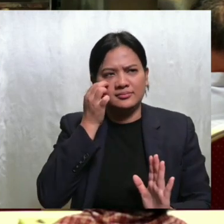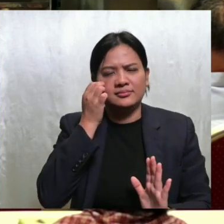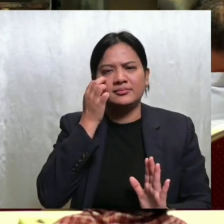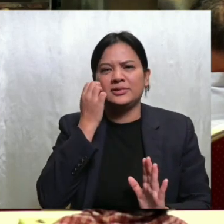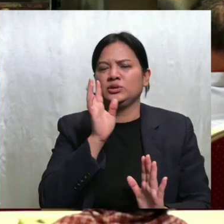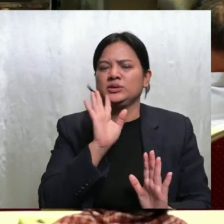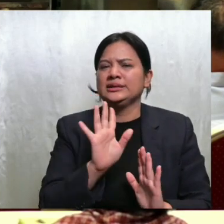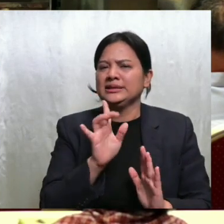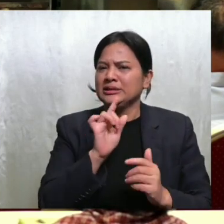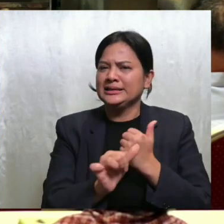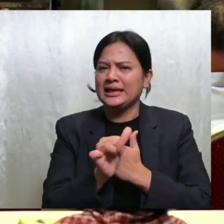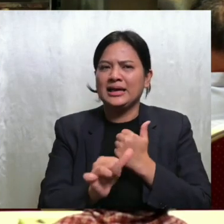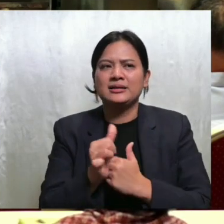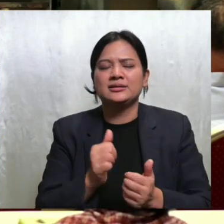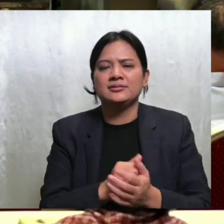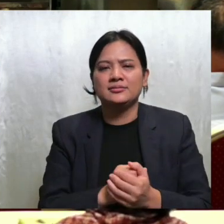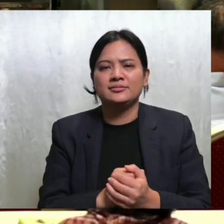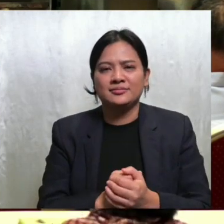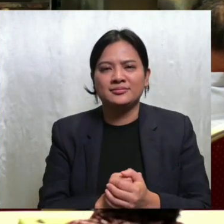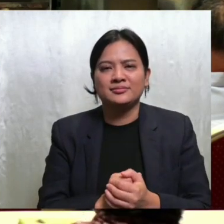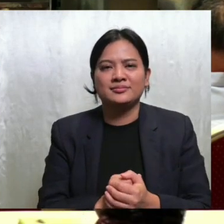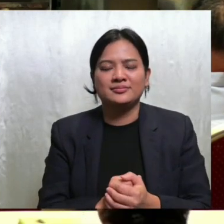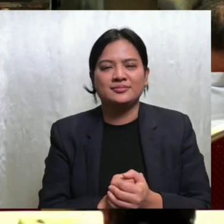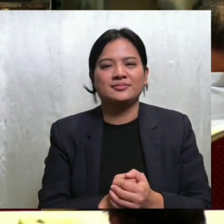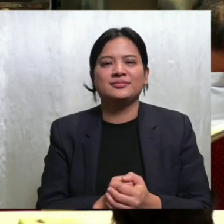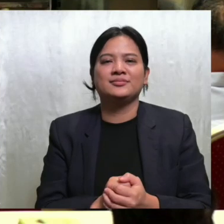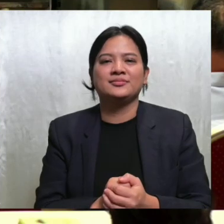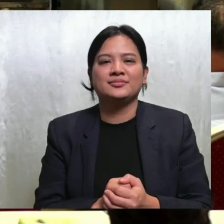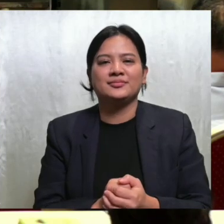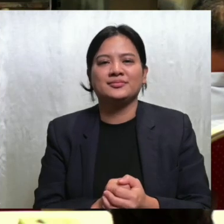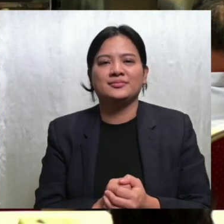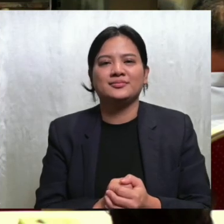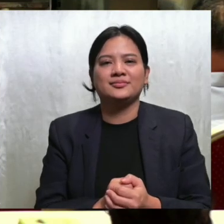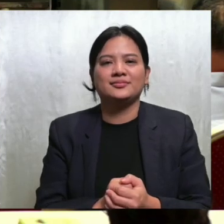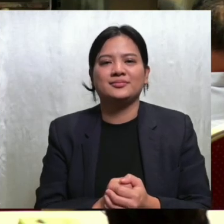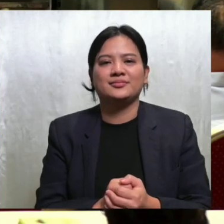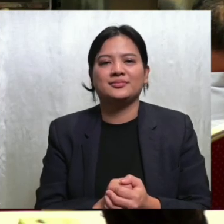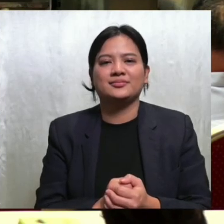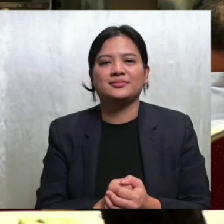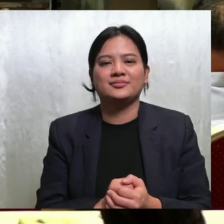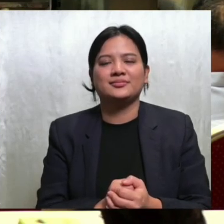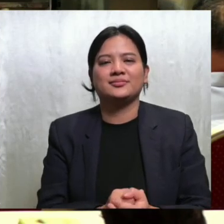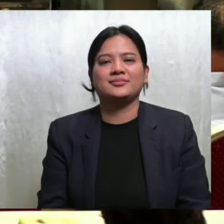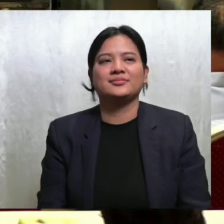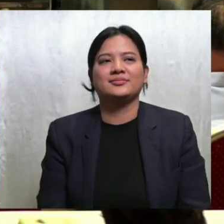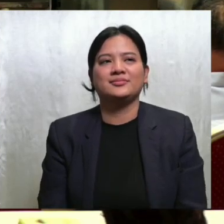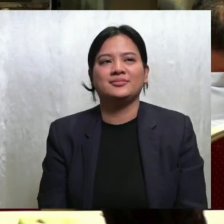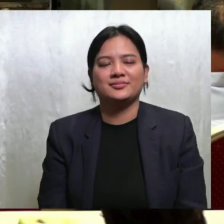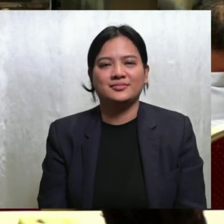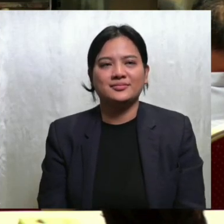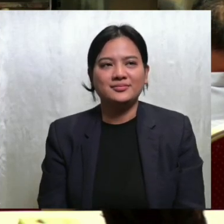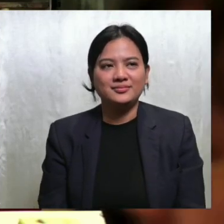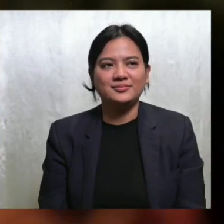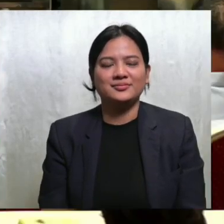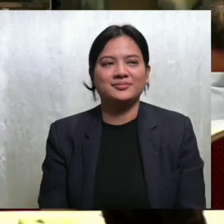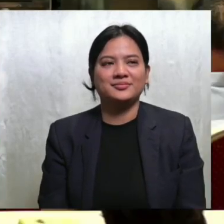evidence, inshallah. I just wanted to add one more point. I think plagiarism comes in when